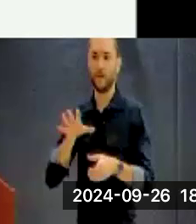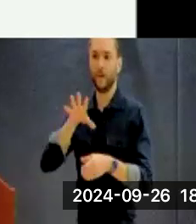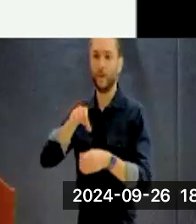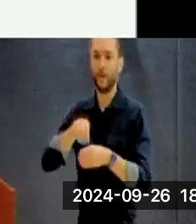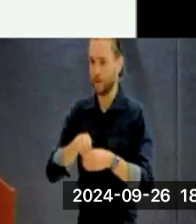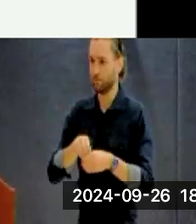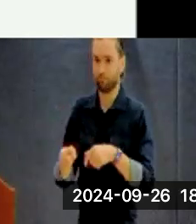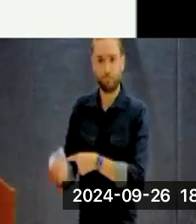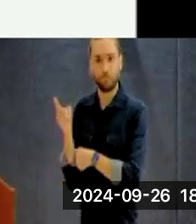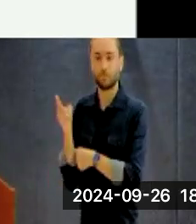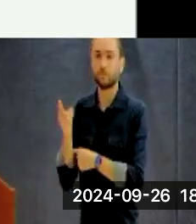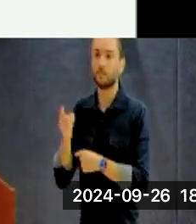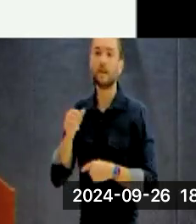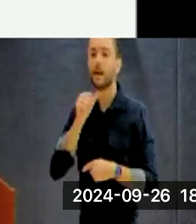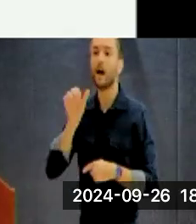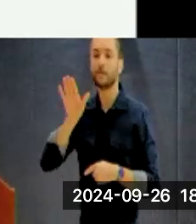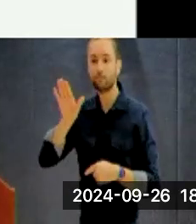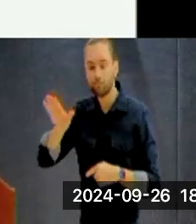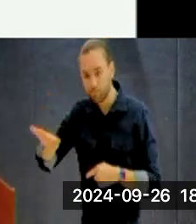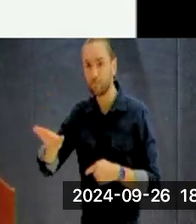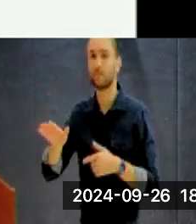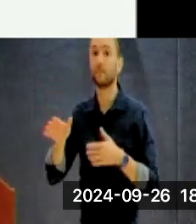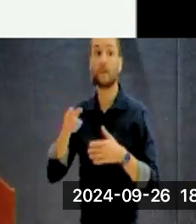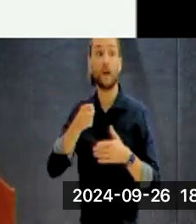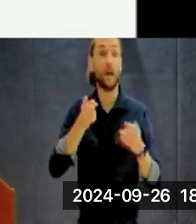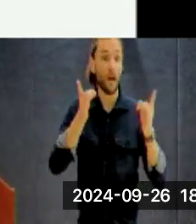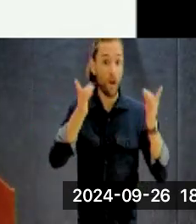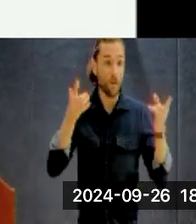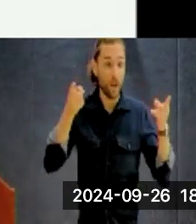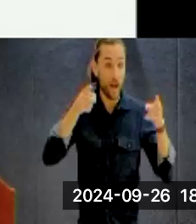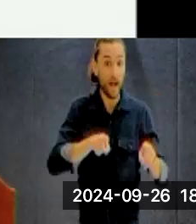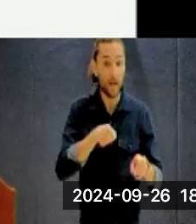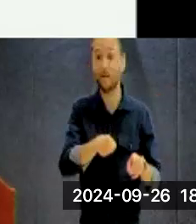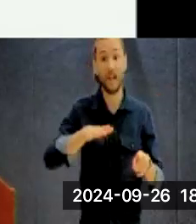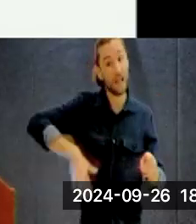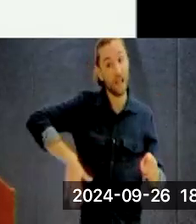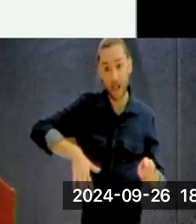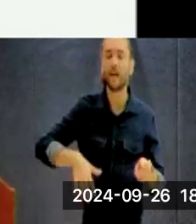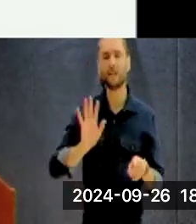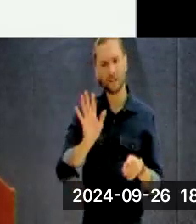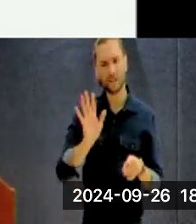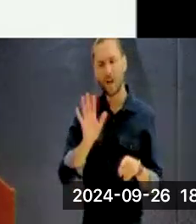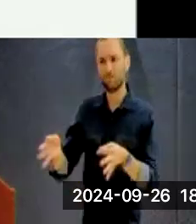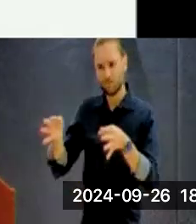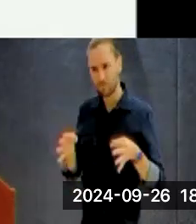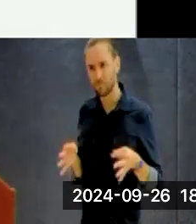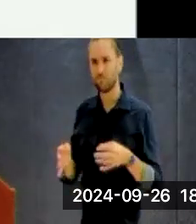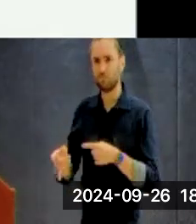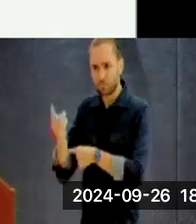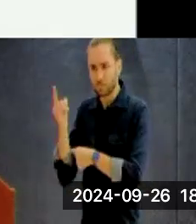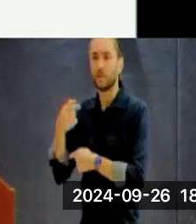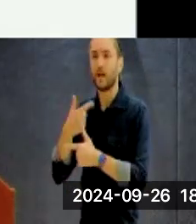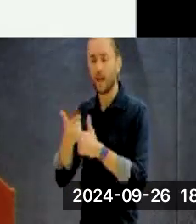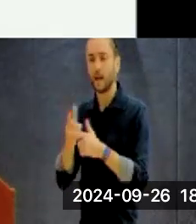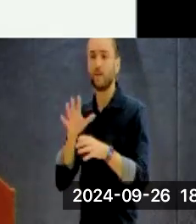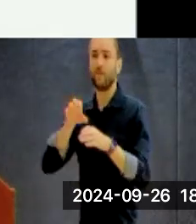very beginning. Not after a terrible incident has happened, but from the very beginning so that we can influence how the policies and how the ideas are